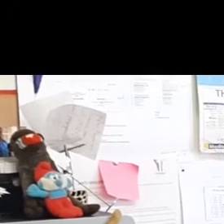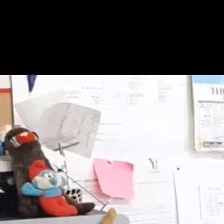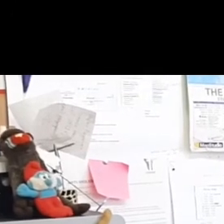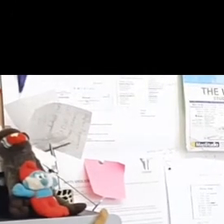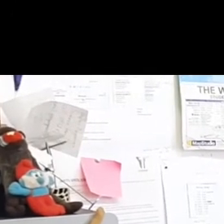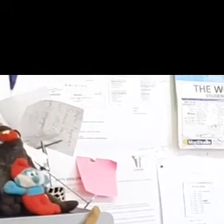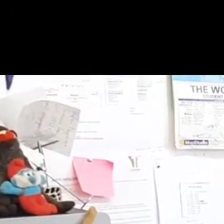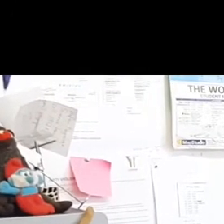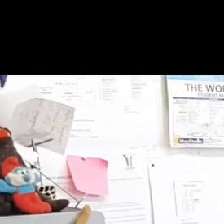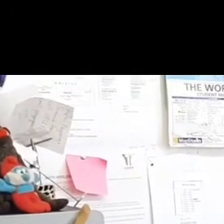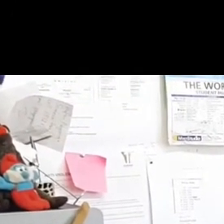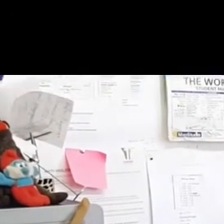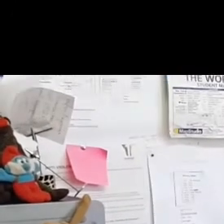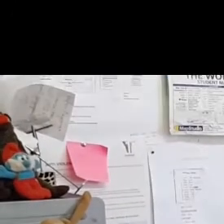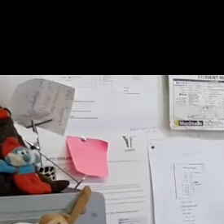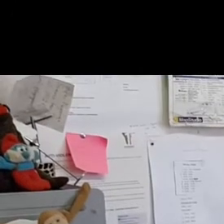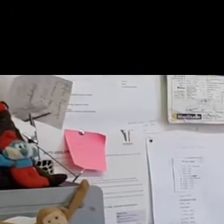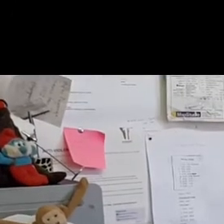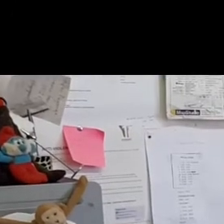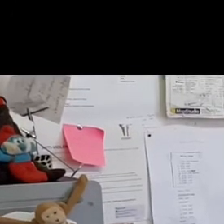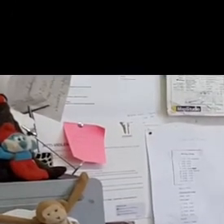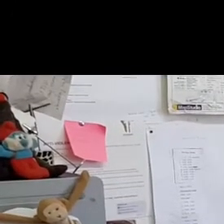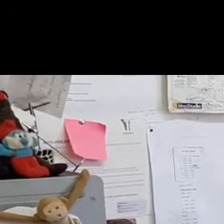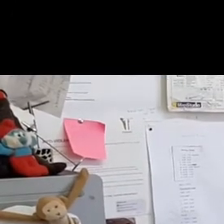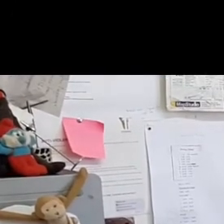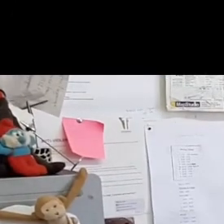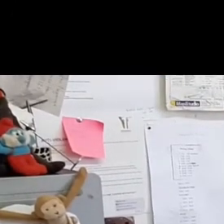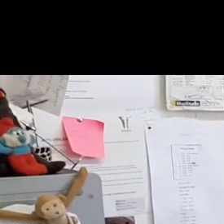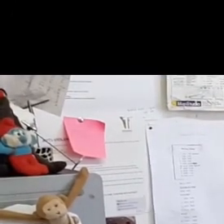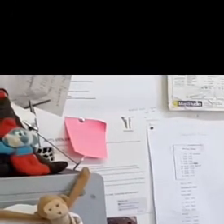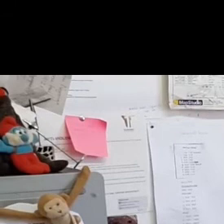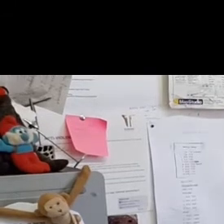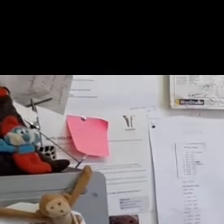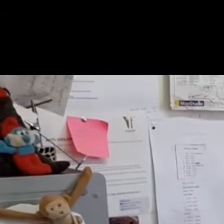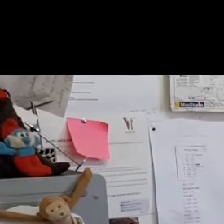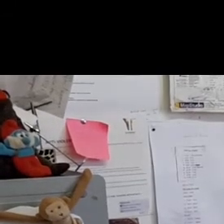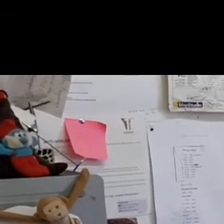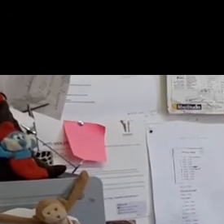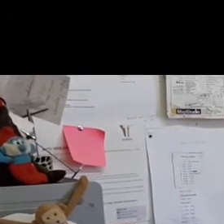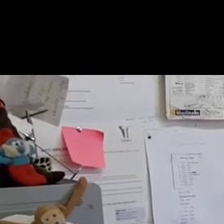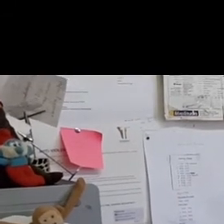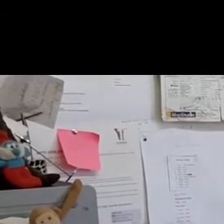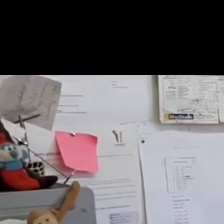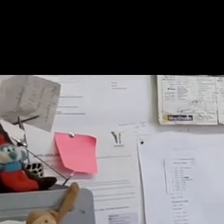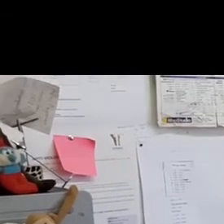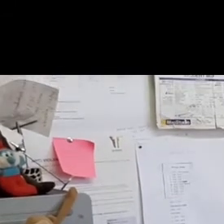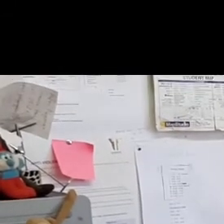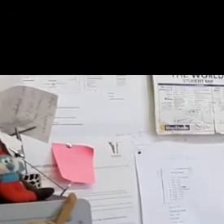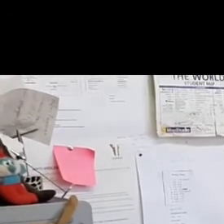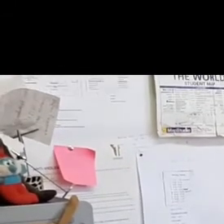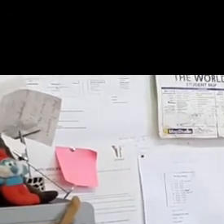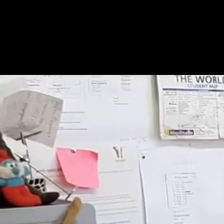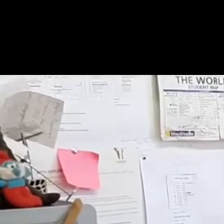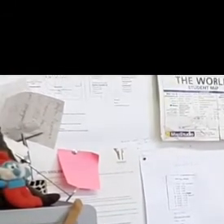which are in grade 1 from these booklets. The only proposal that the grade 1s made is to put in more,